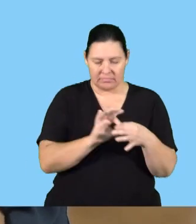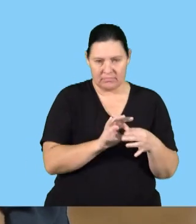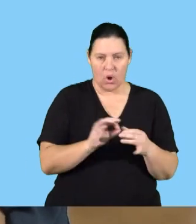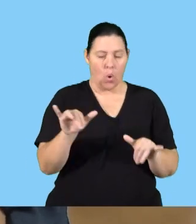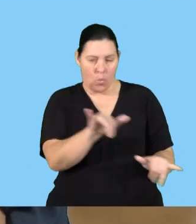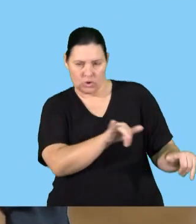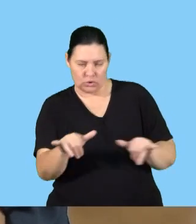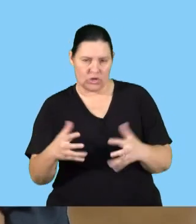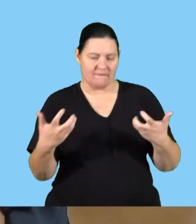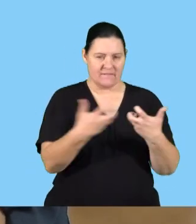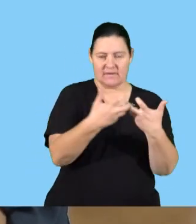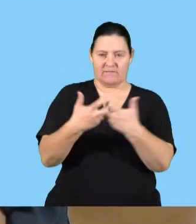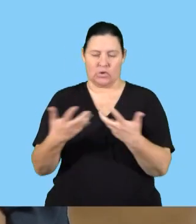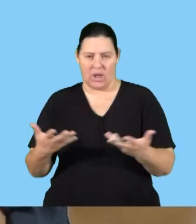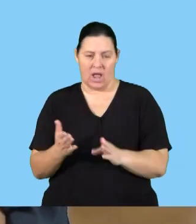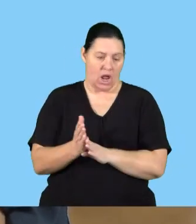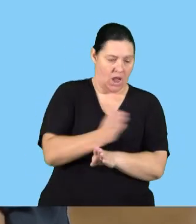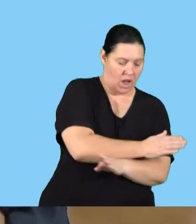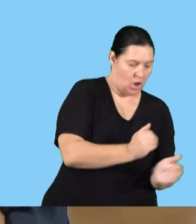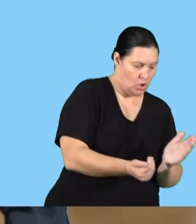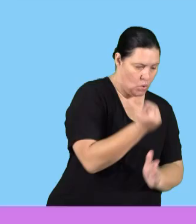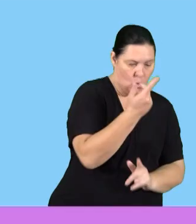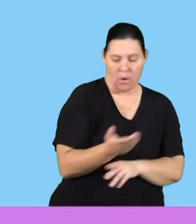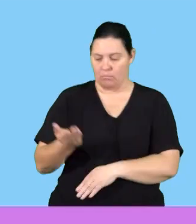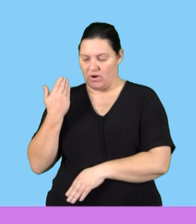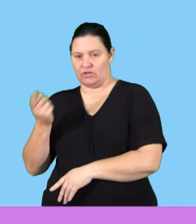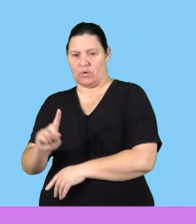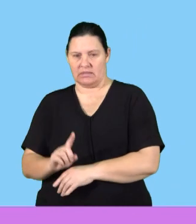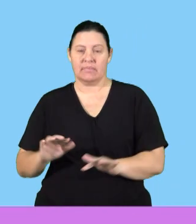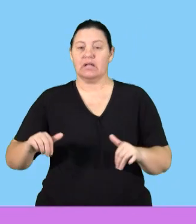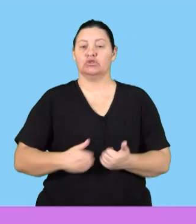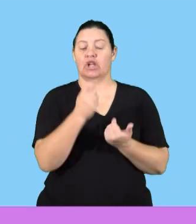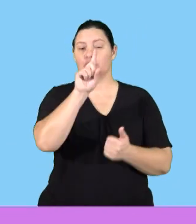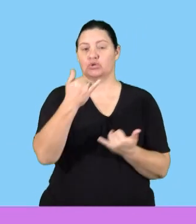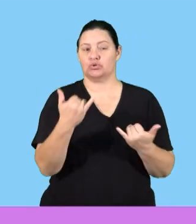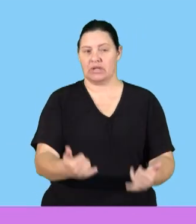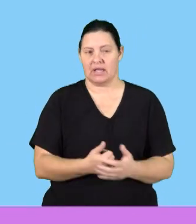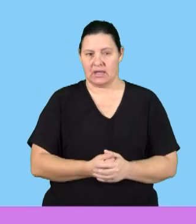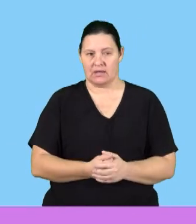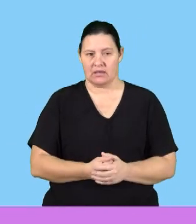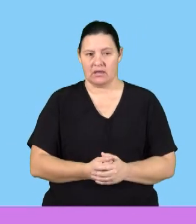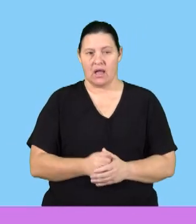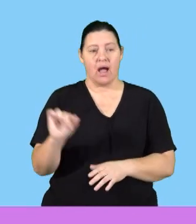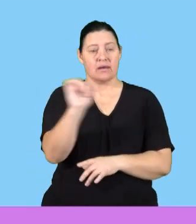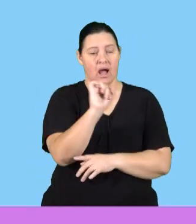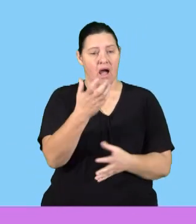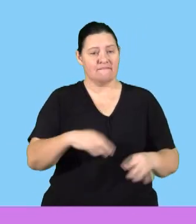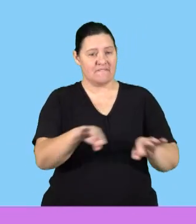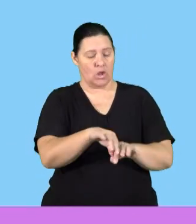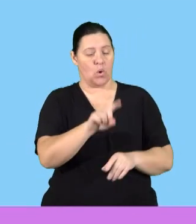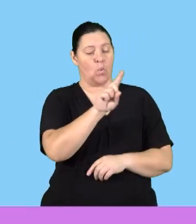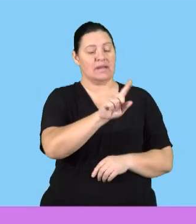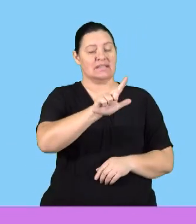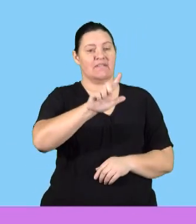can relate which one is new, which one is previous. Here's the challenge question for today. A car was valued